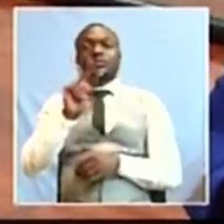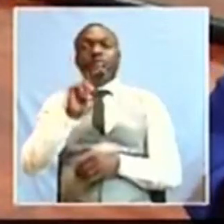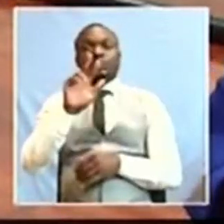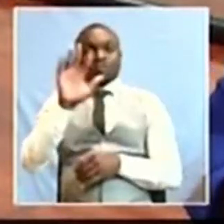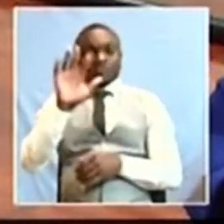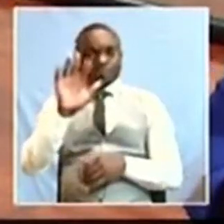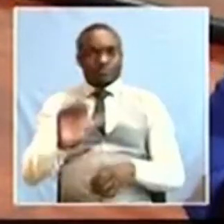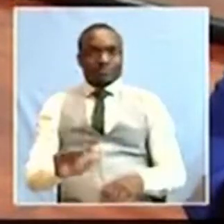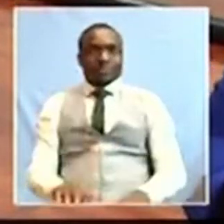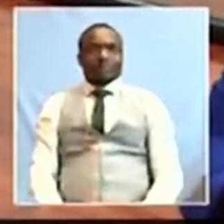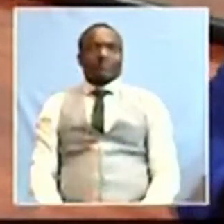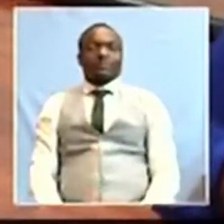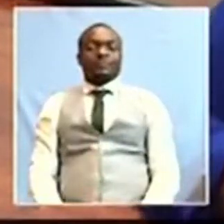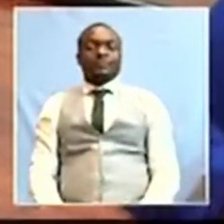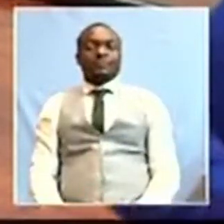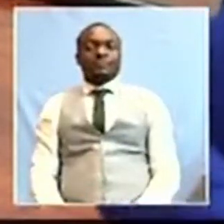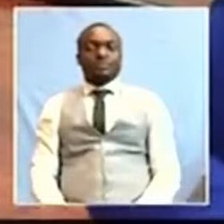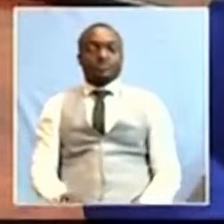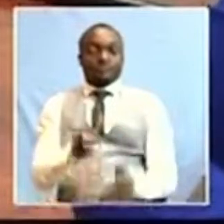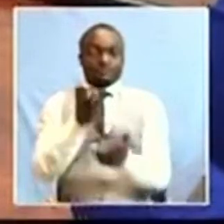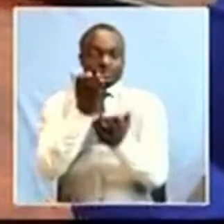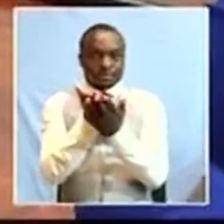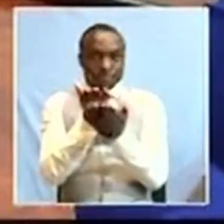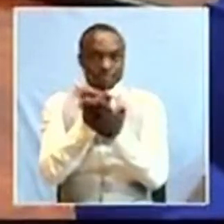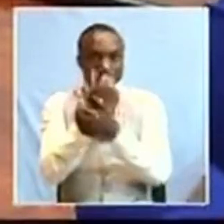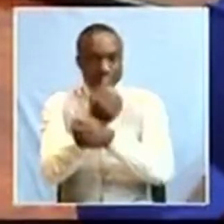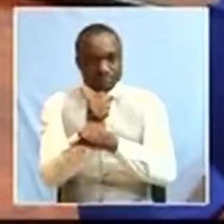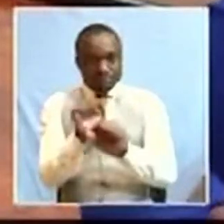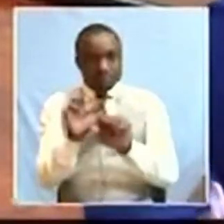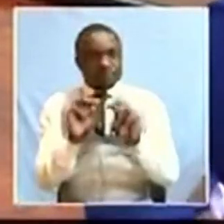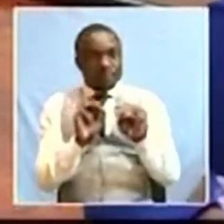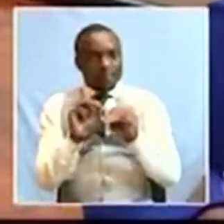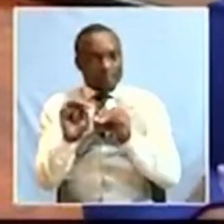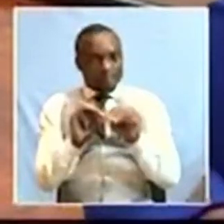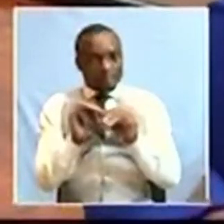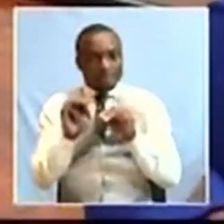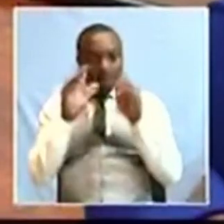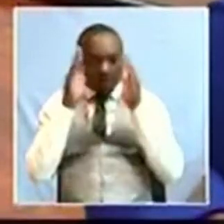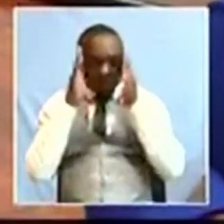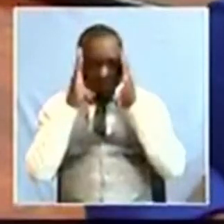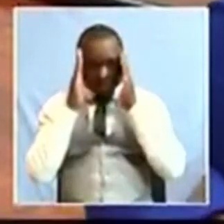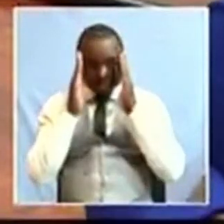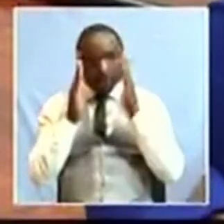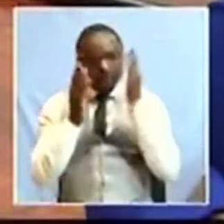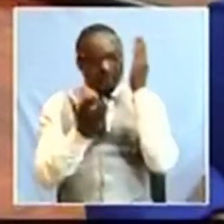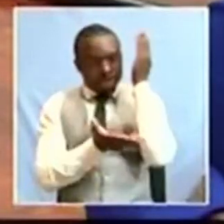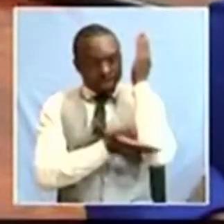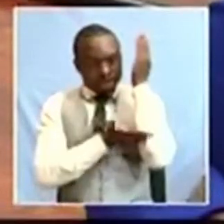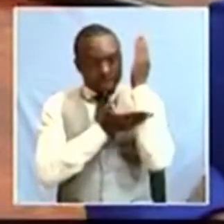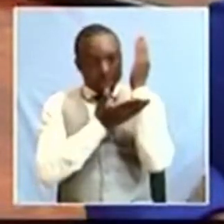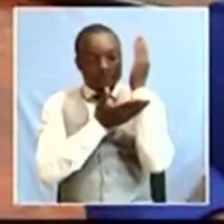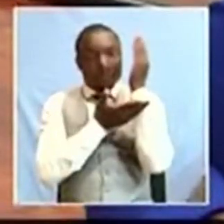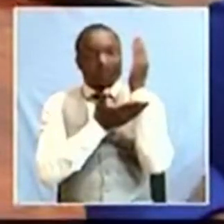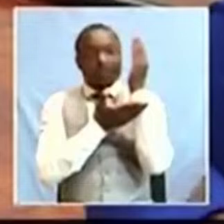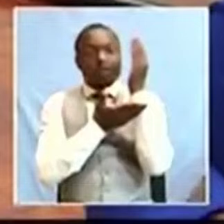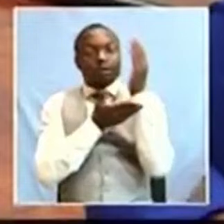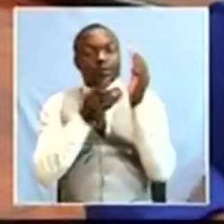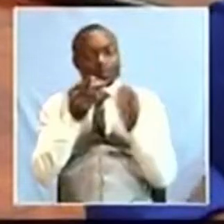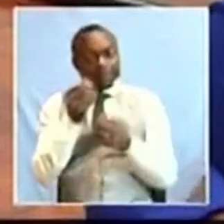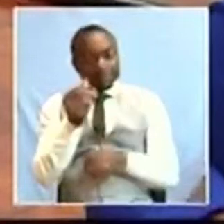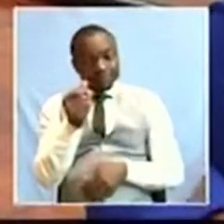2025. Remedial measures. Management is committed to enhancing on-source